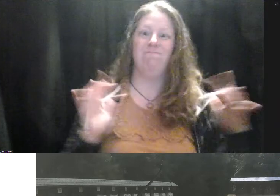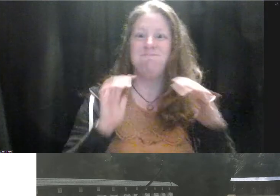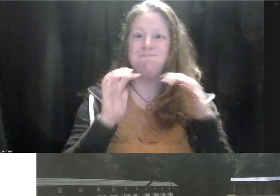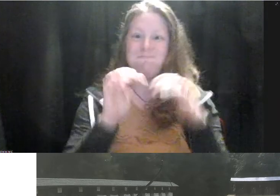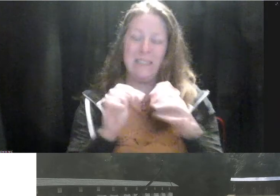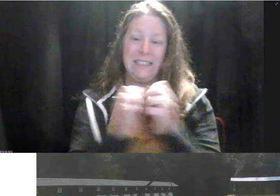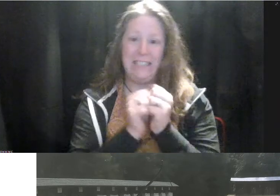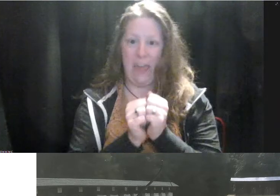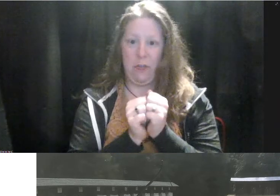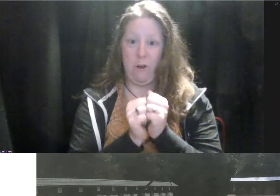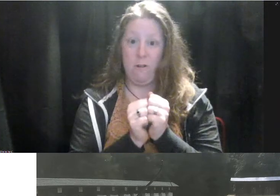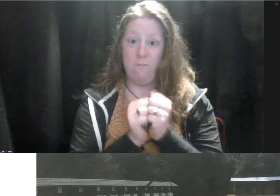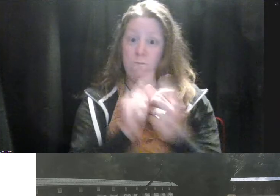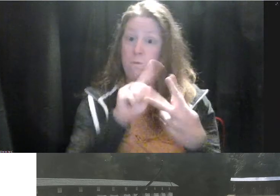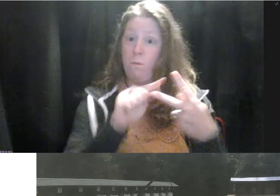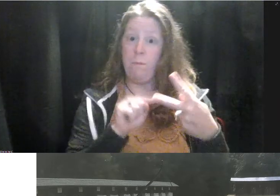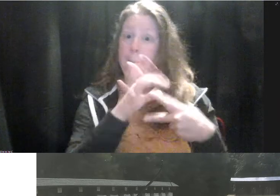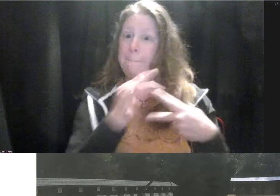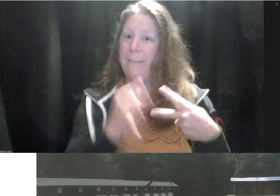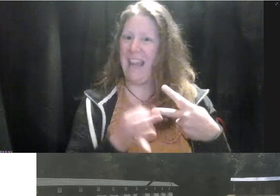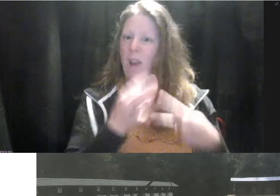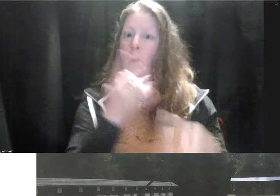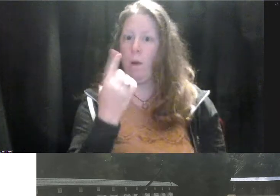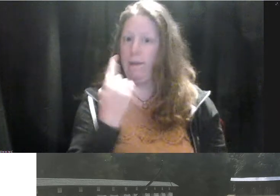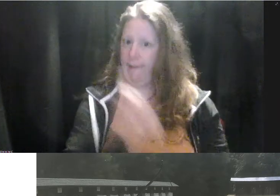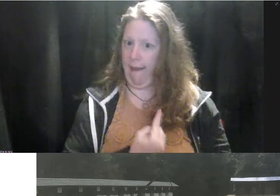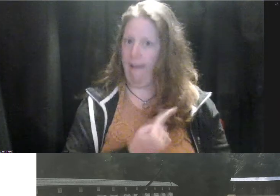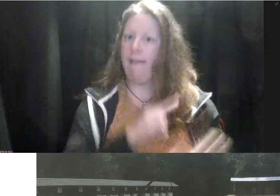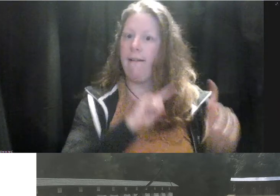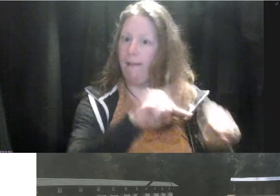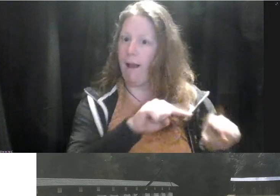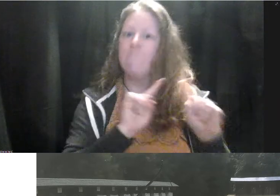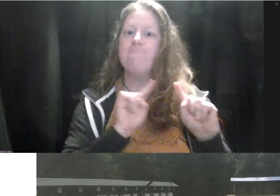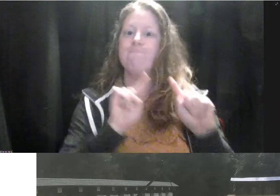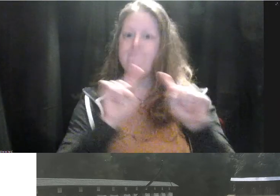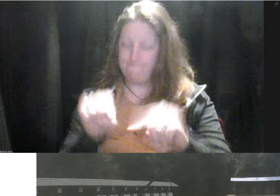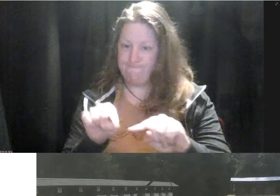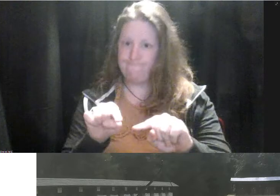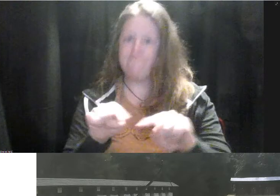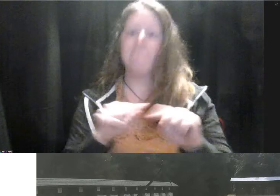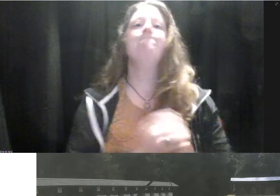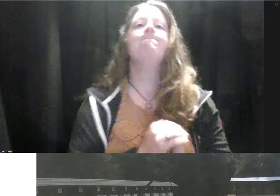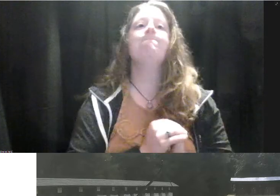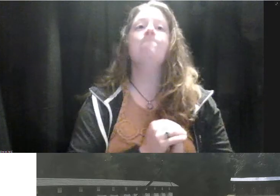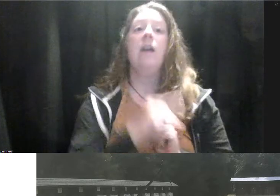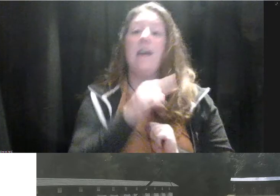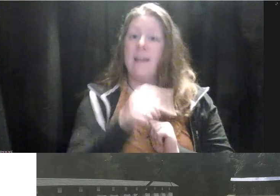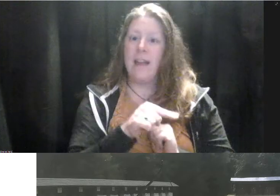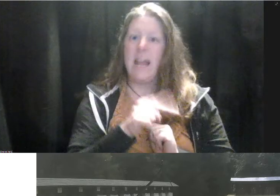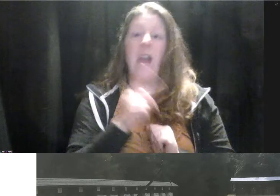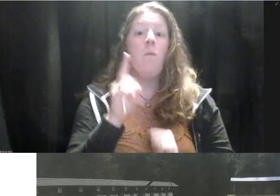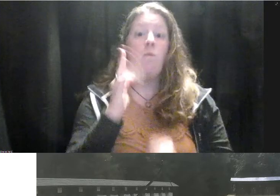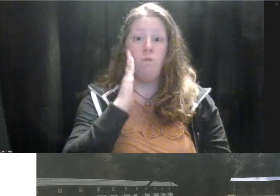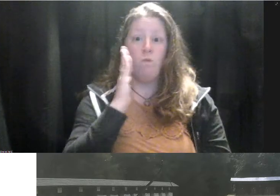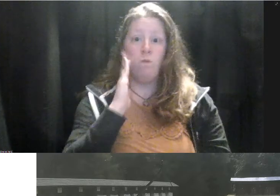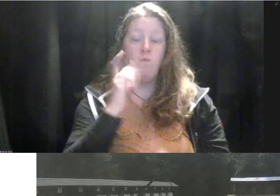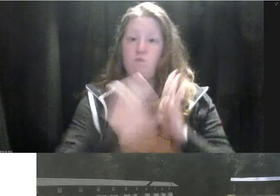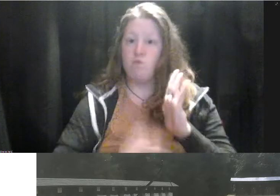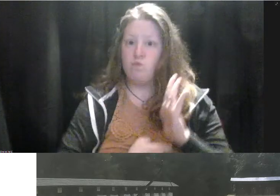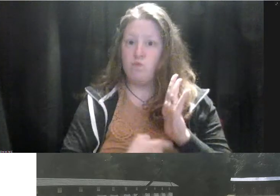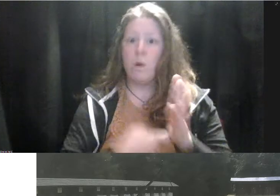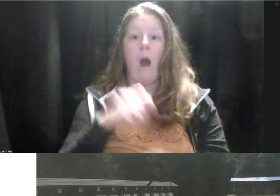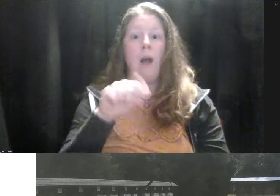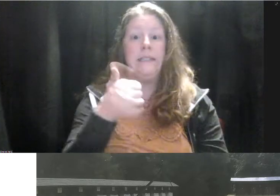and their families to come to camp, to come together for one day. You pick one day and come to either one.